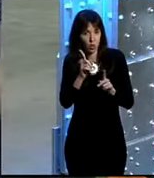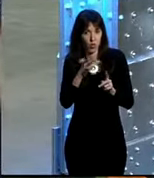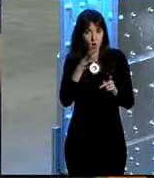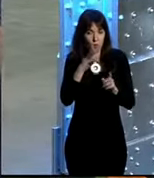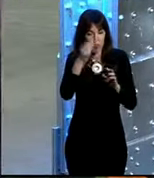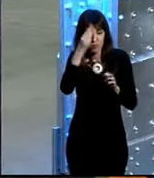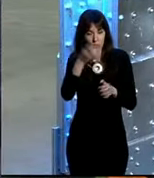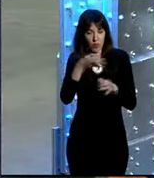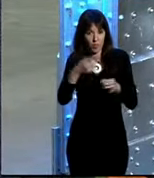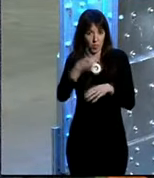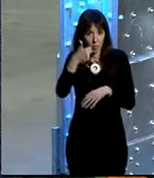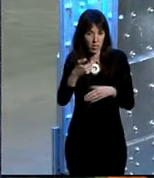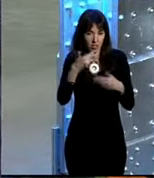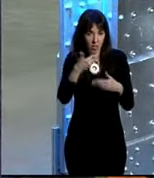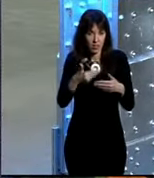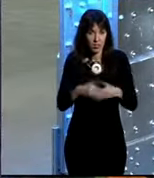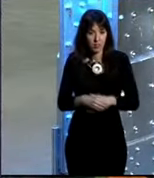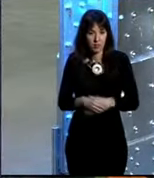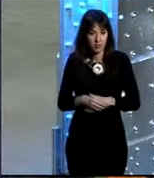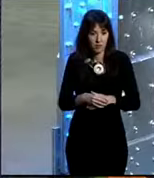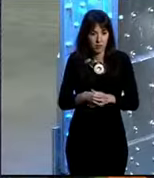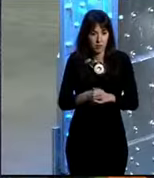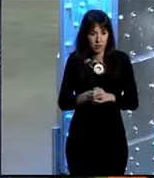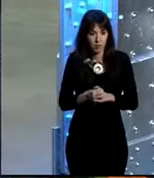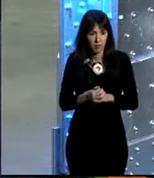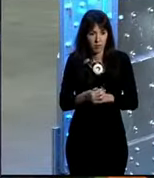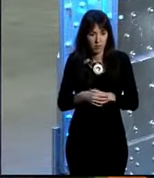improve the story?